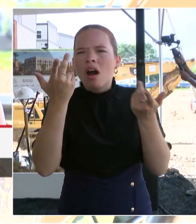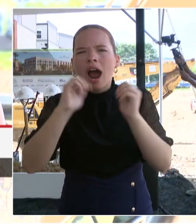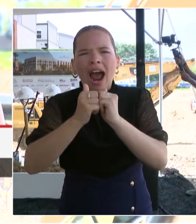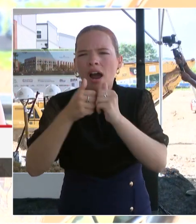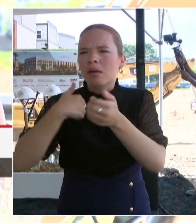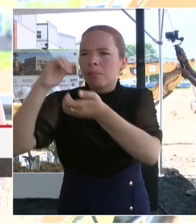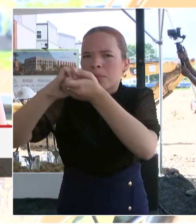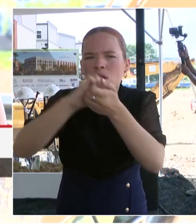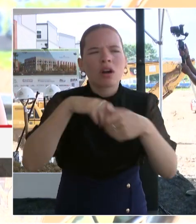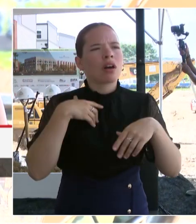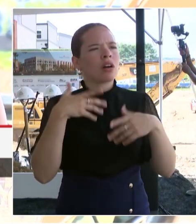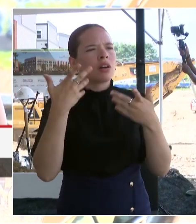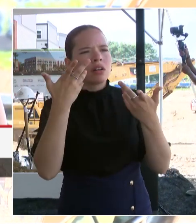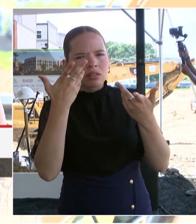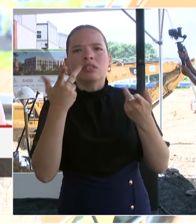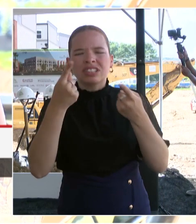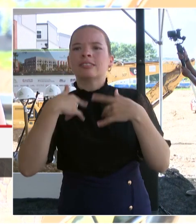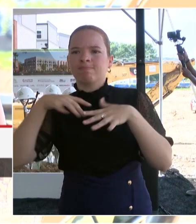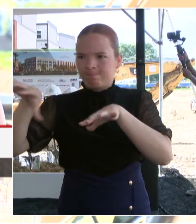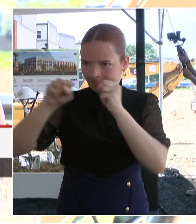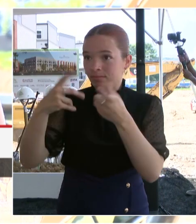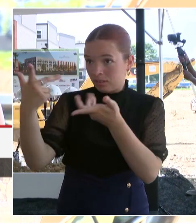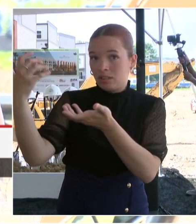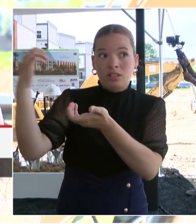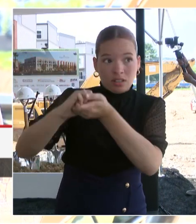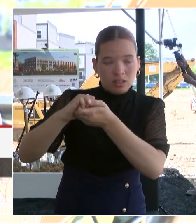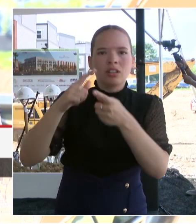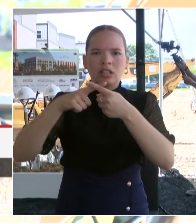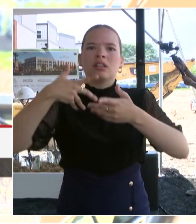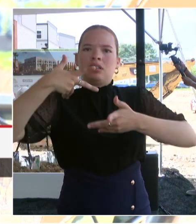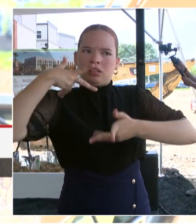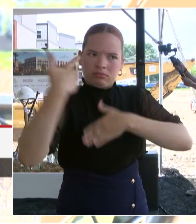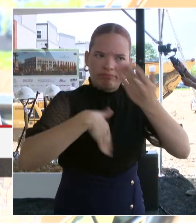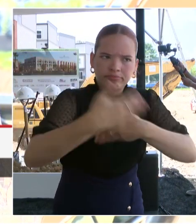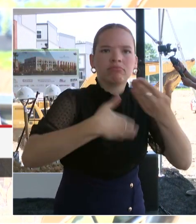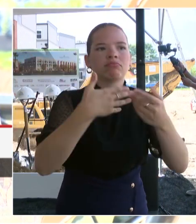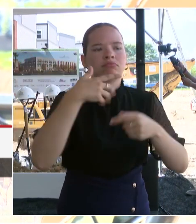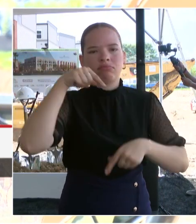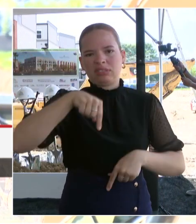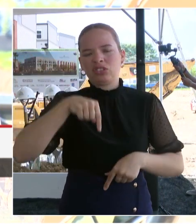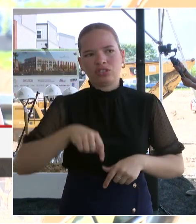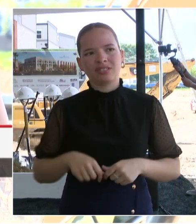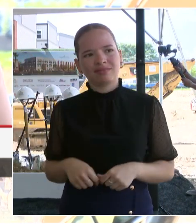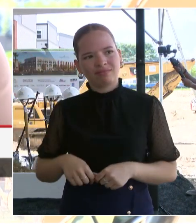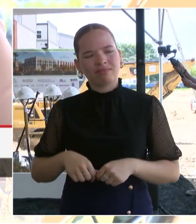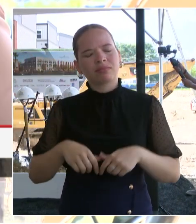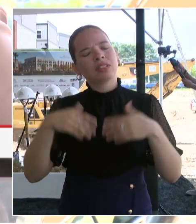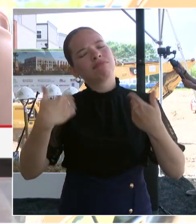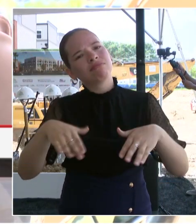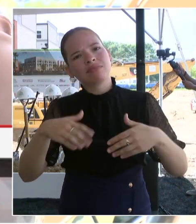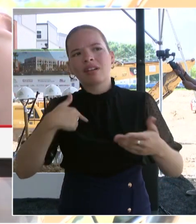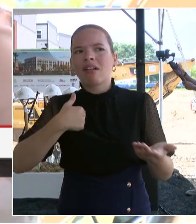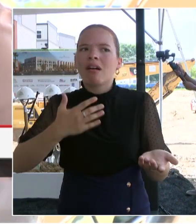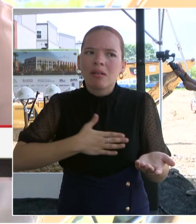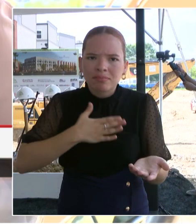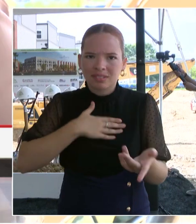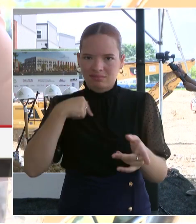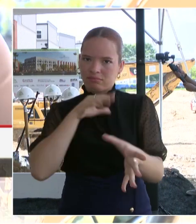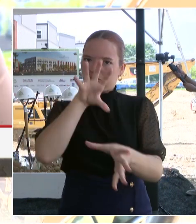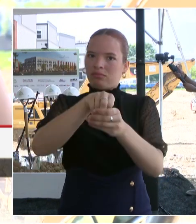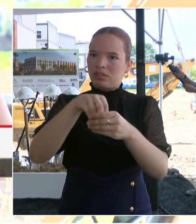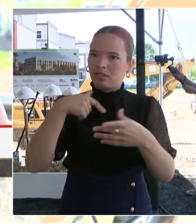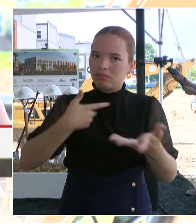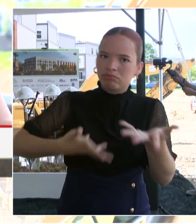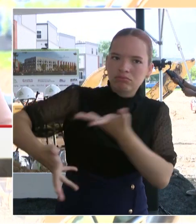your community? So I was glad when EYA got involved in this project. I've watched this type of EYA product